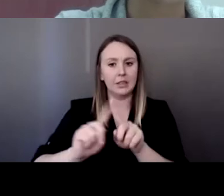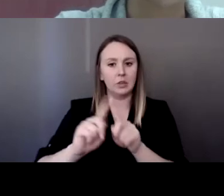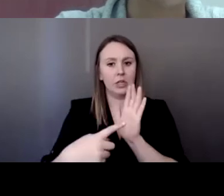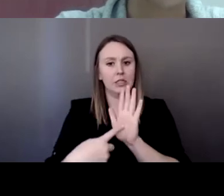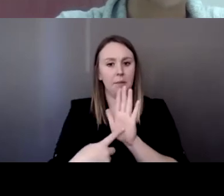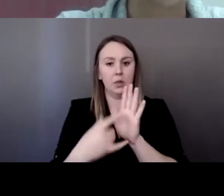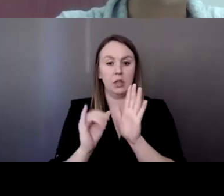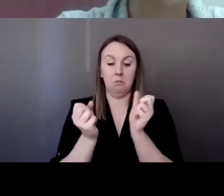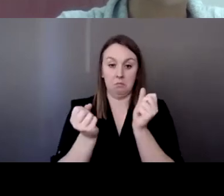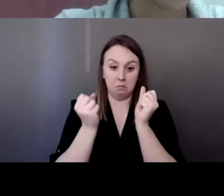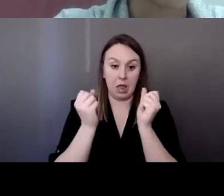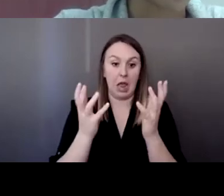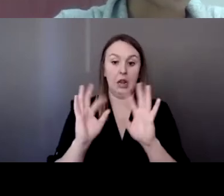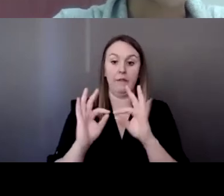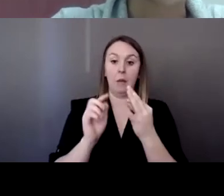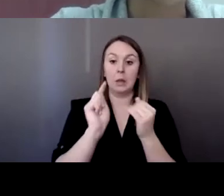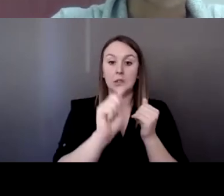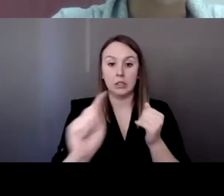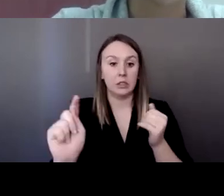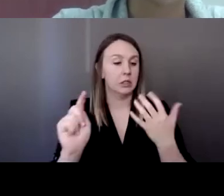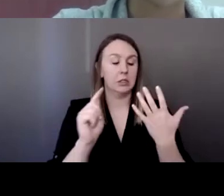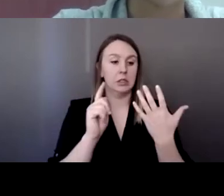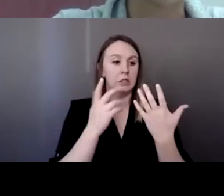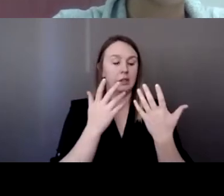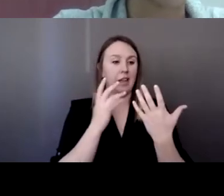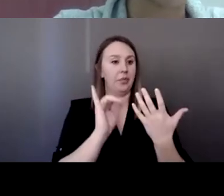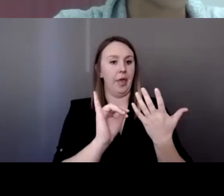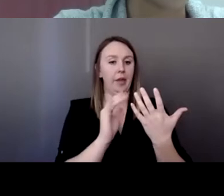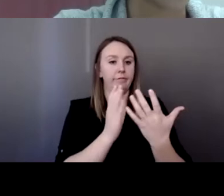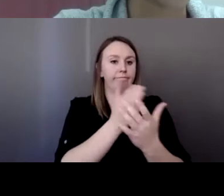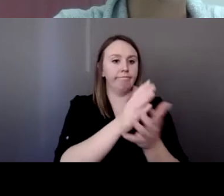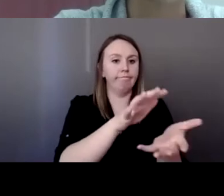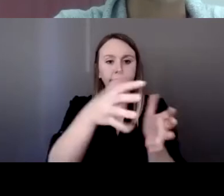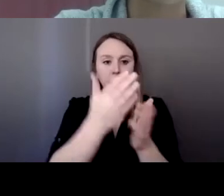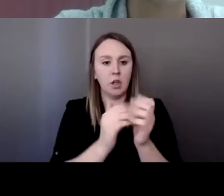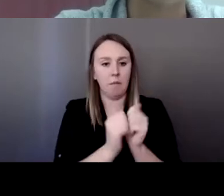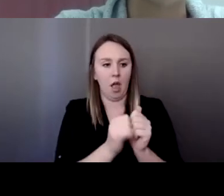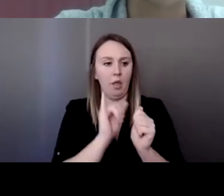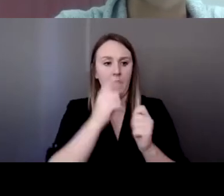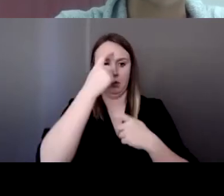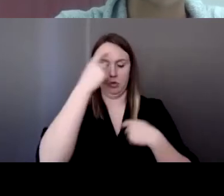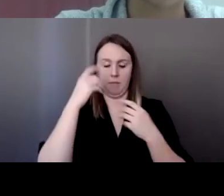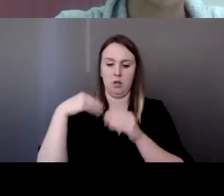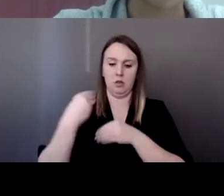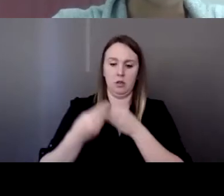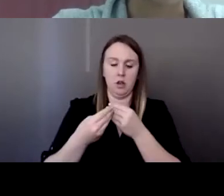majority of our families have been interrupted, and these traumas have been